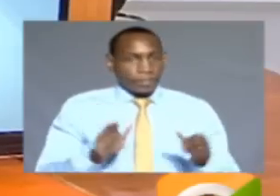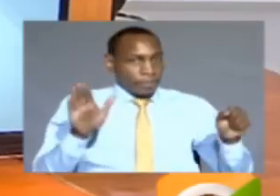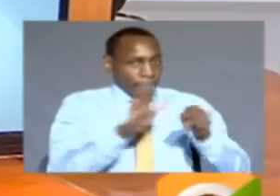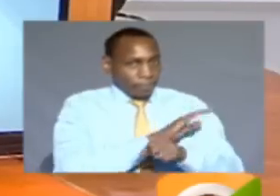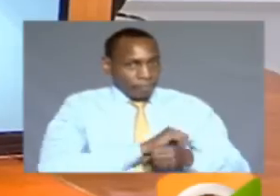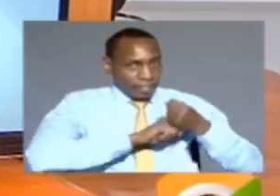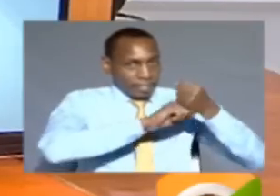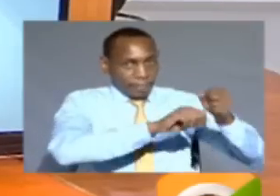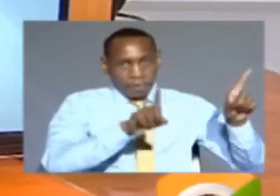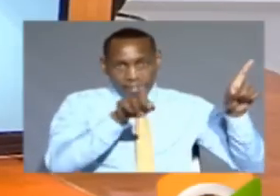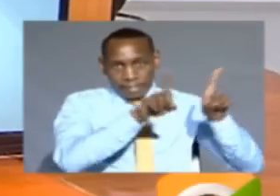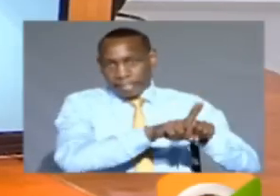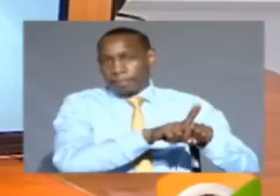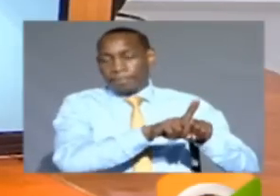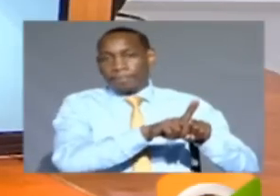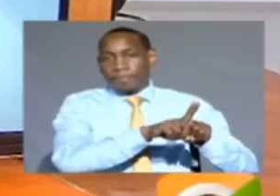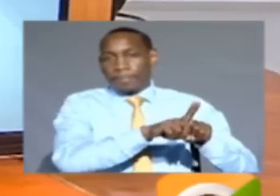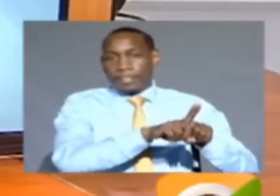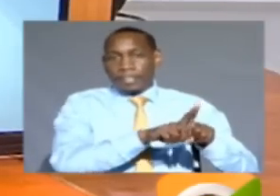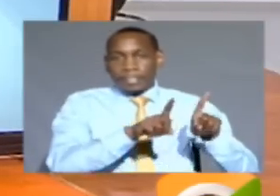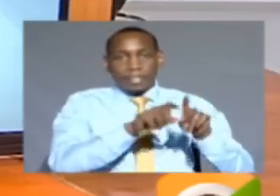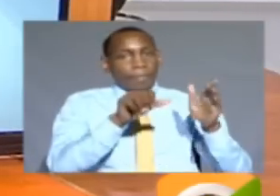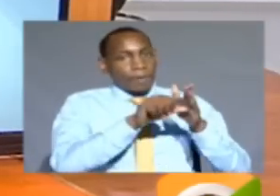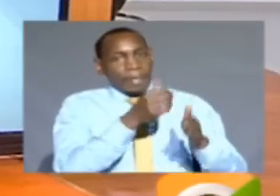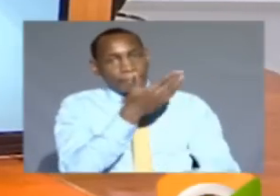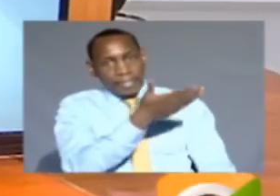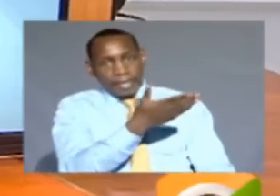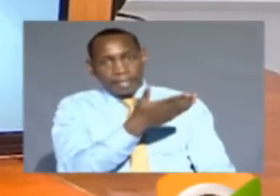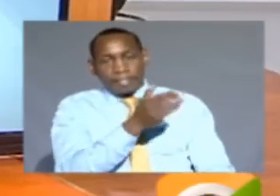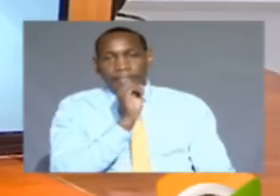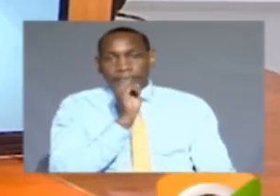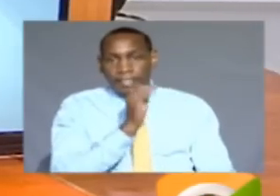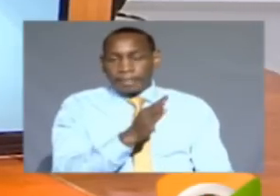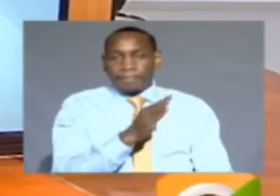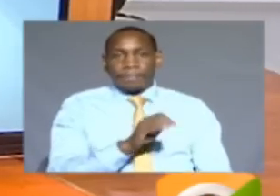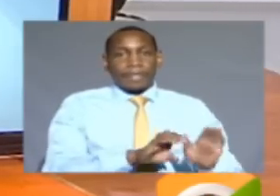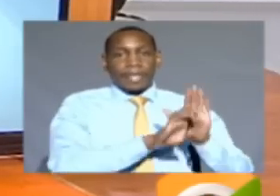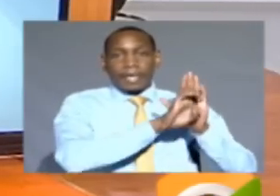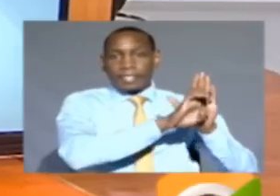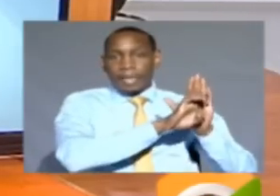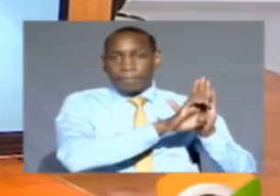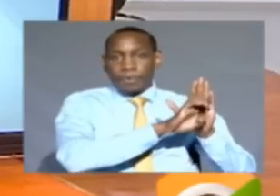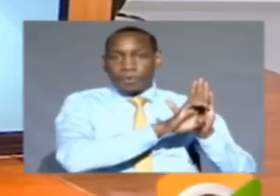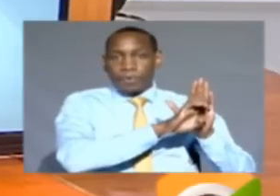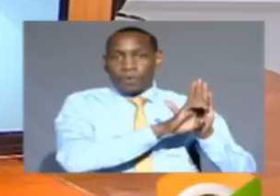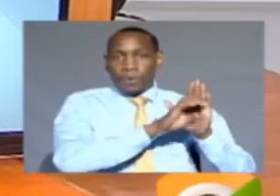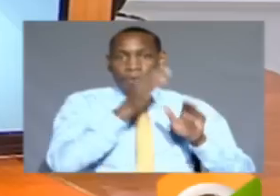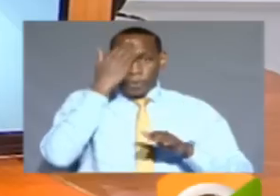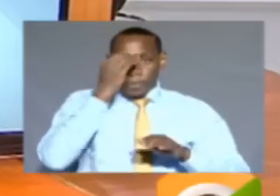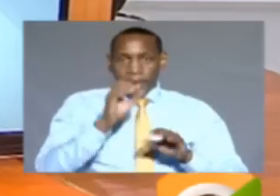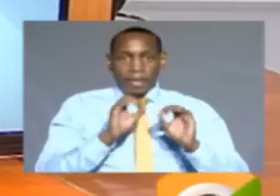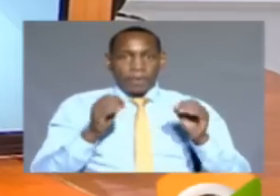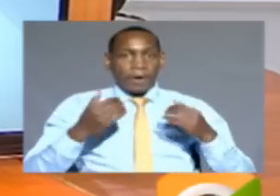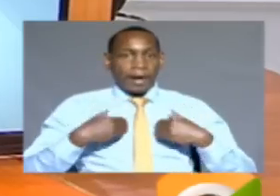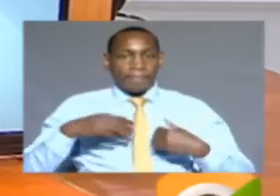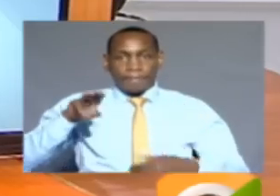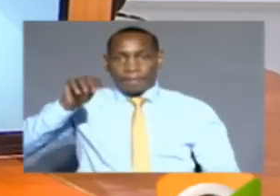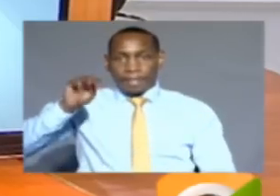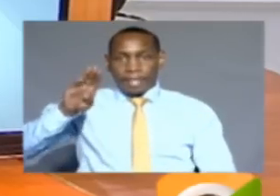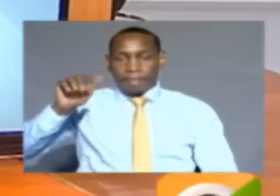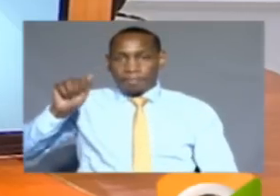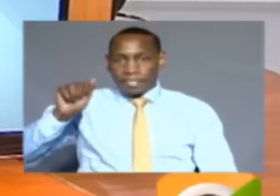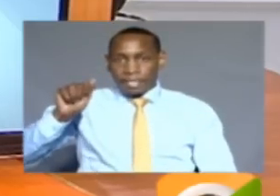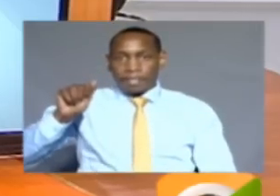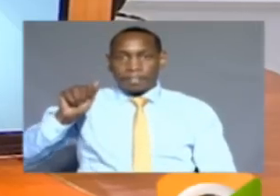I totally agree. And I think that is where our problem is. You see, if the for example, why don't we have MCAs trying